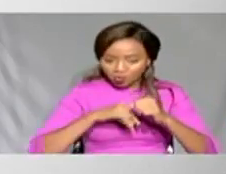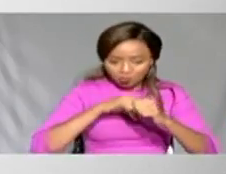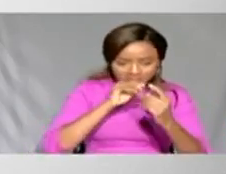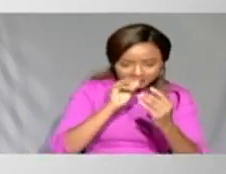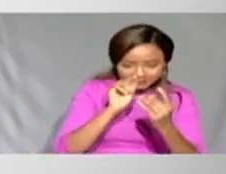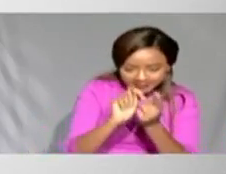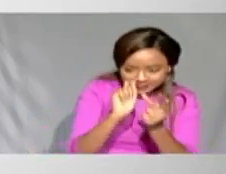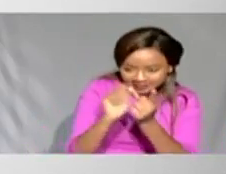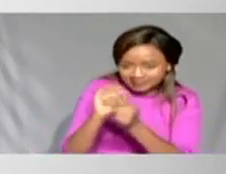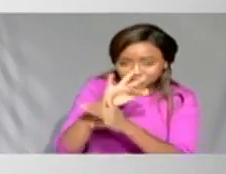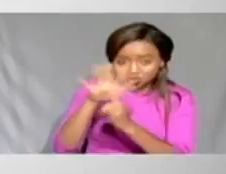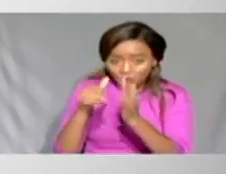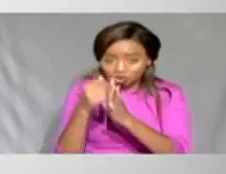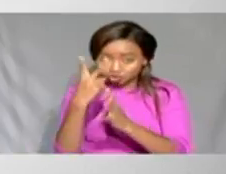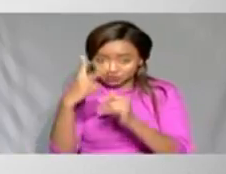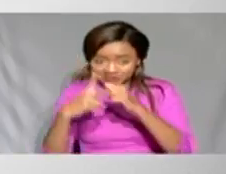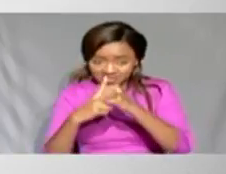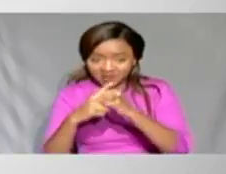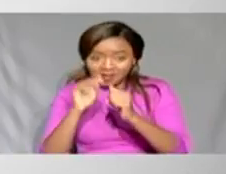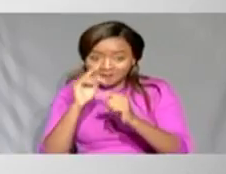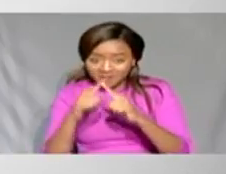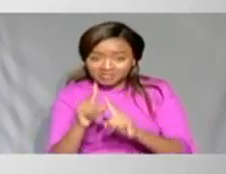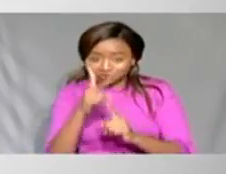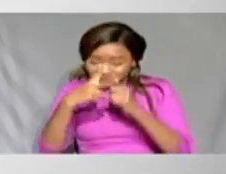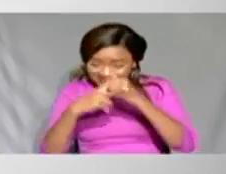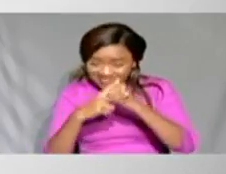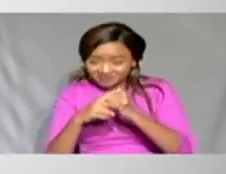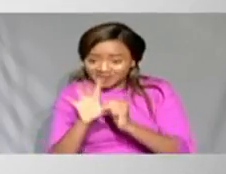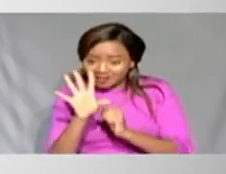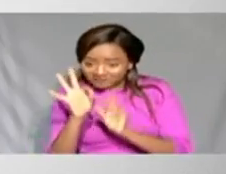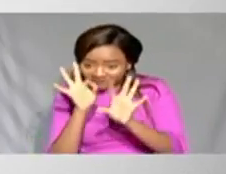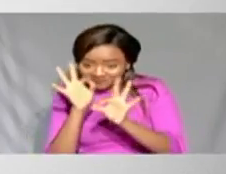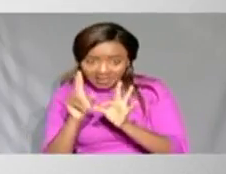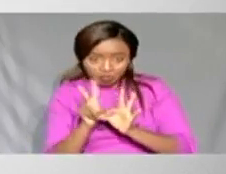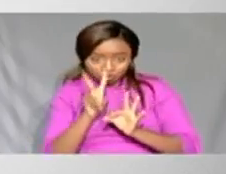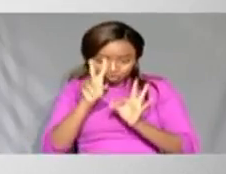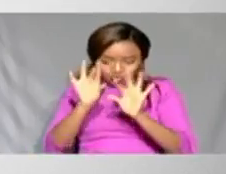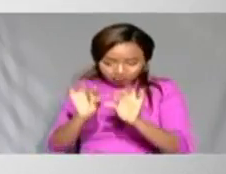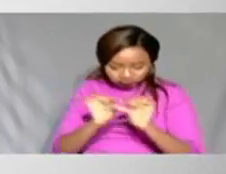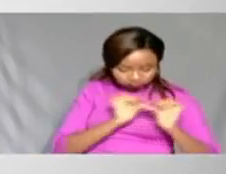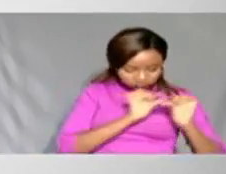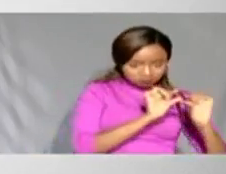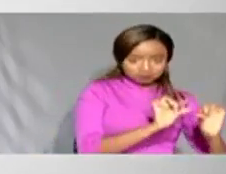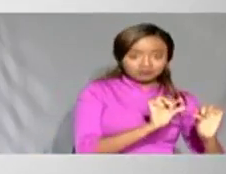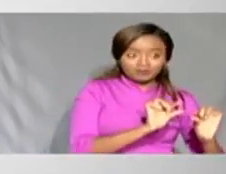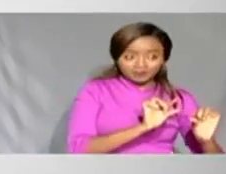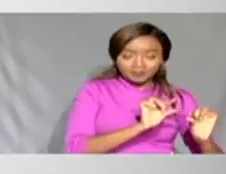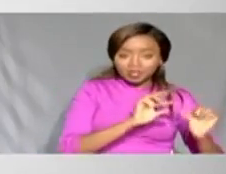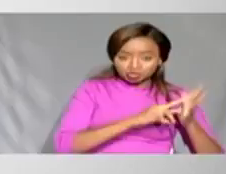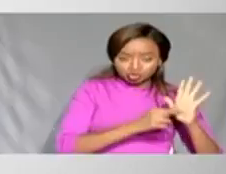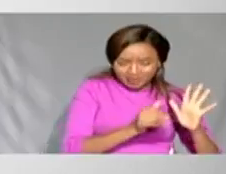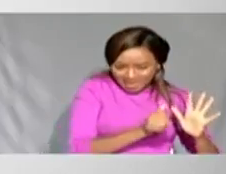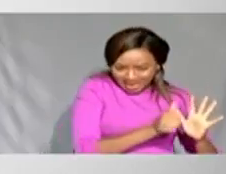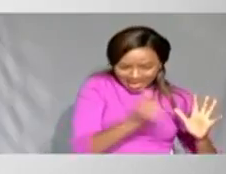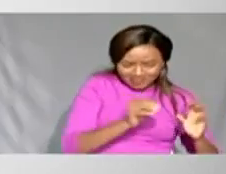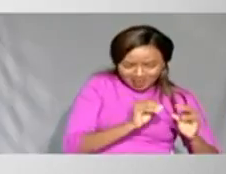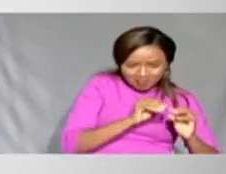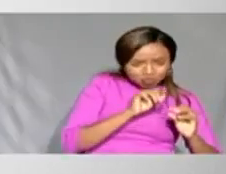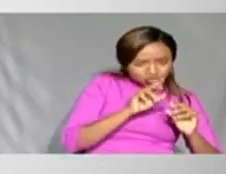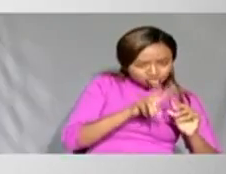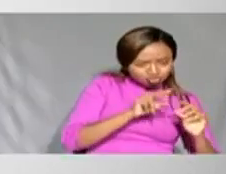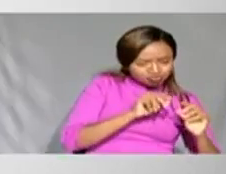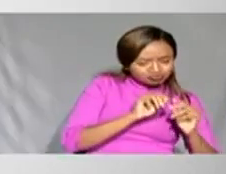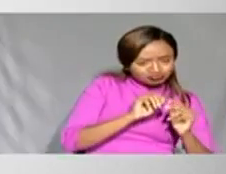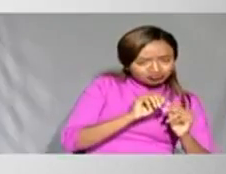and tested. Two of these 27 contacts tested positive for COVID-19. 36 other contacts were traced